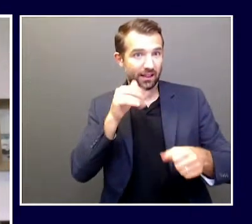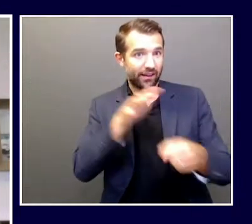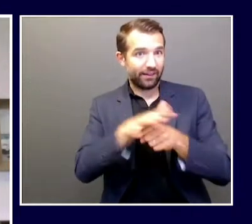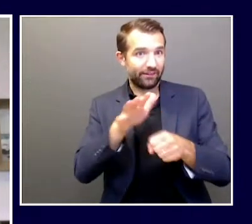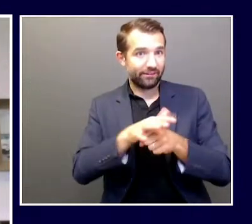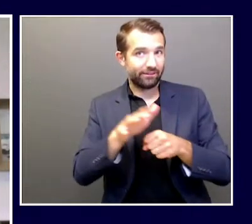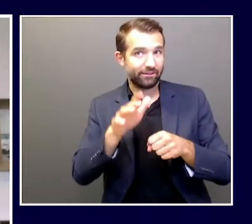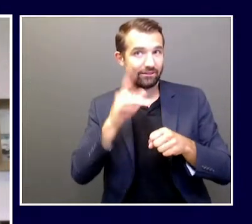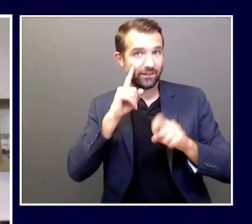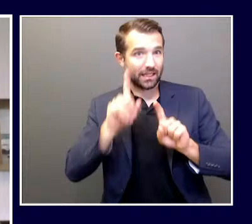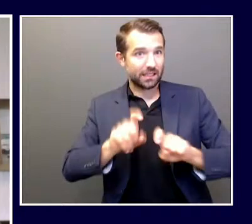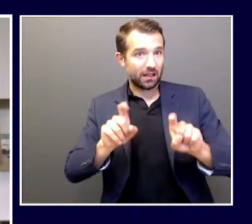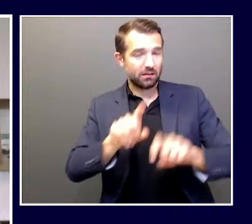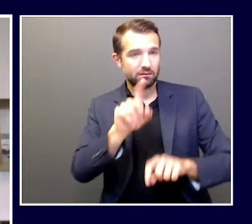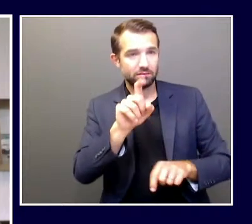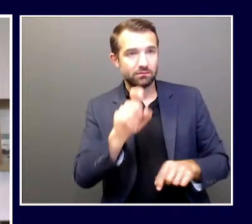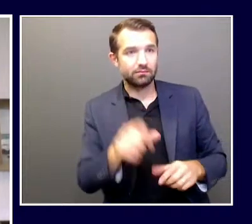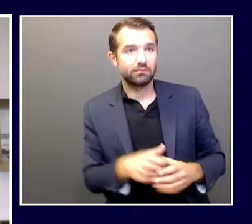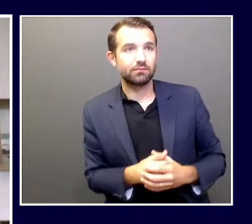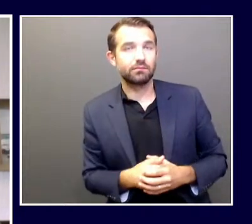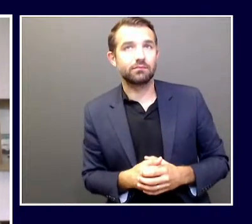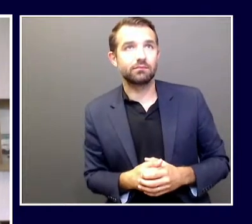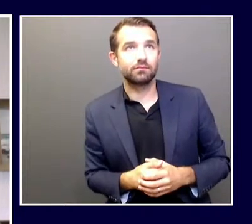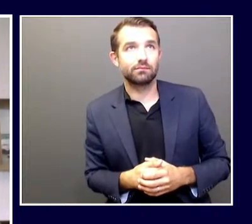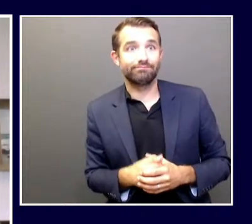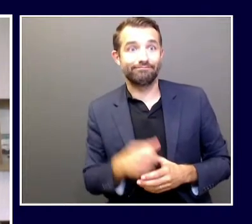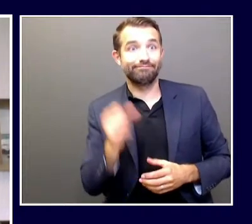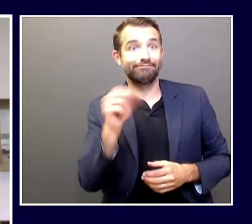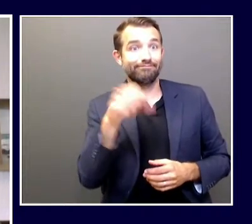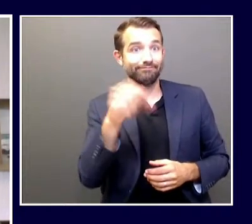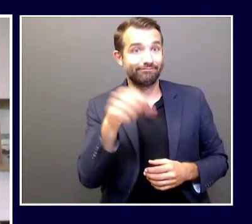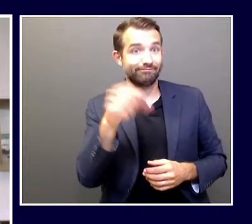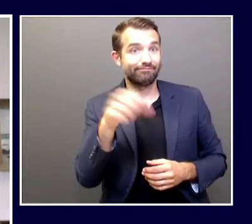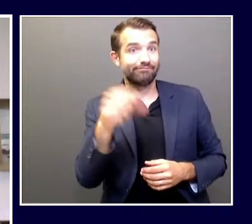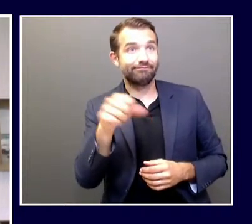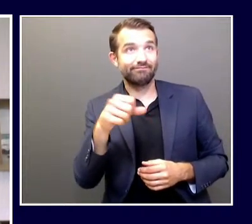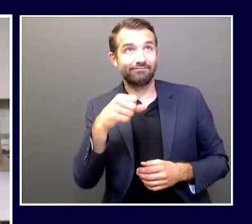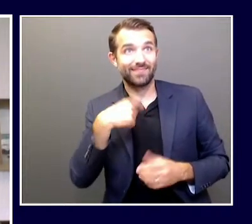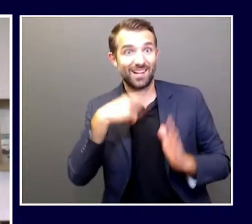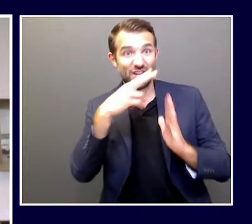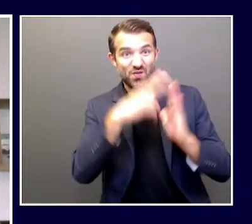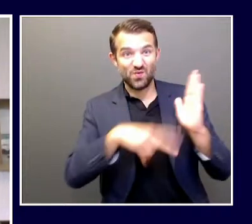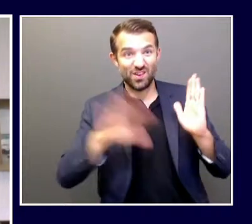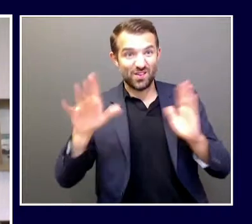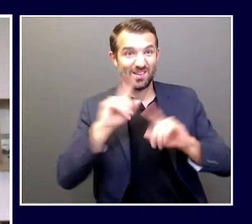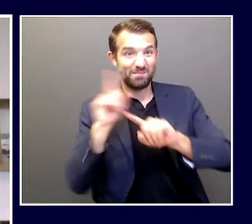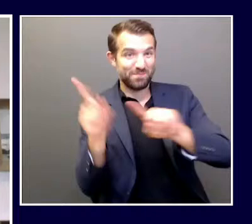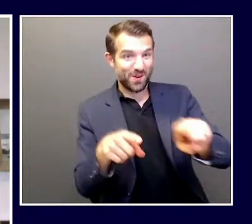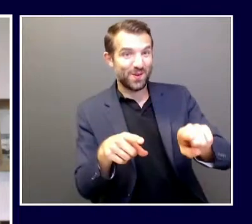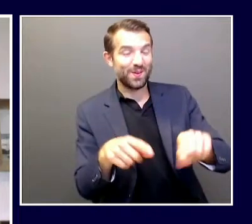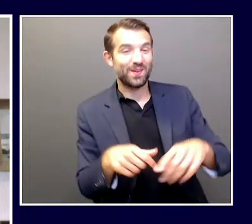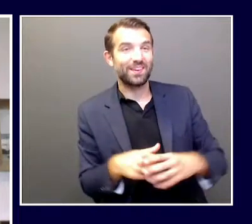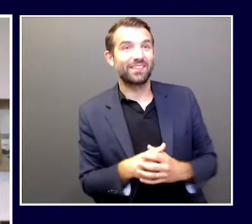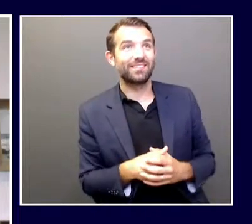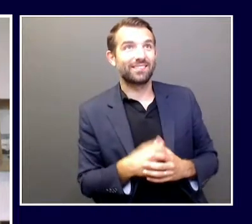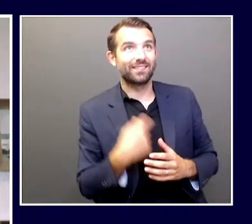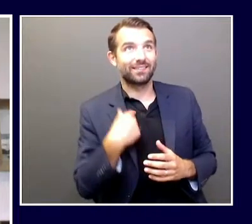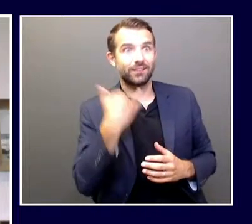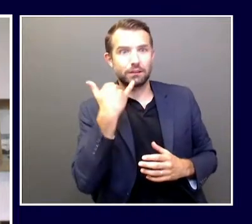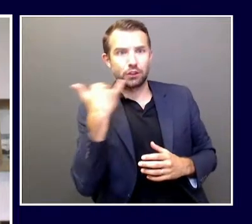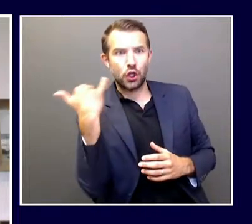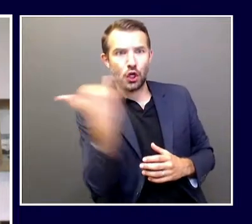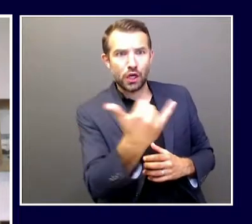Yes. Bottom line, yes. I've read those reports. I have not had direct conversations with Abbott